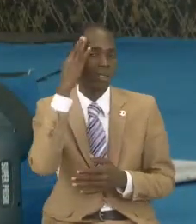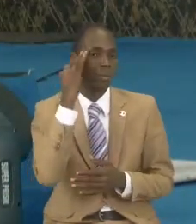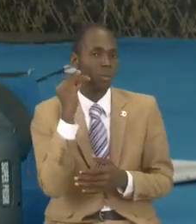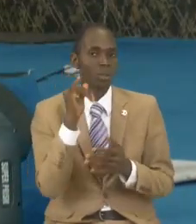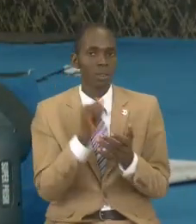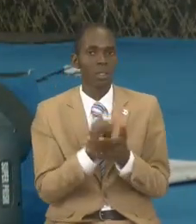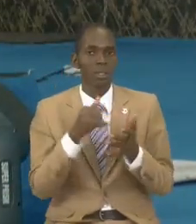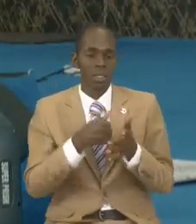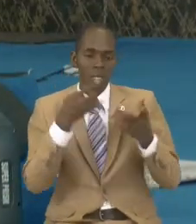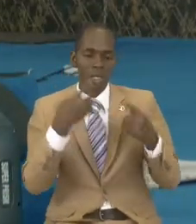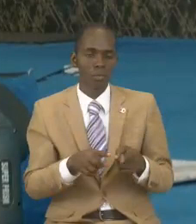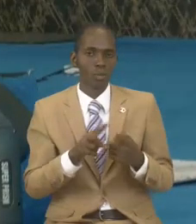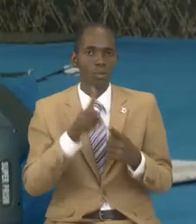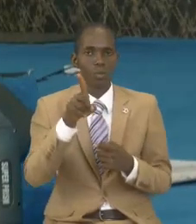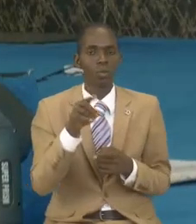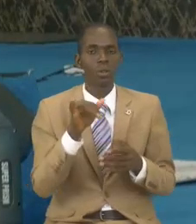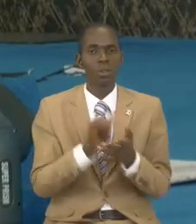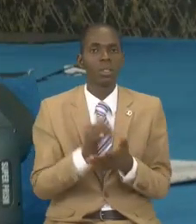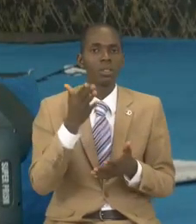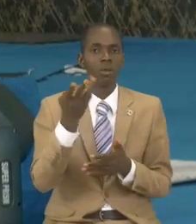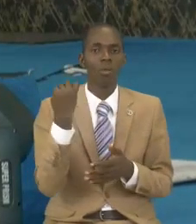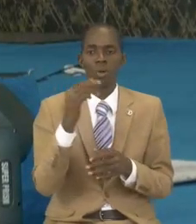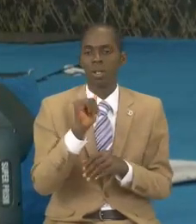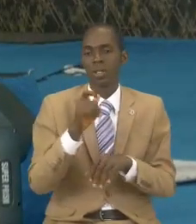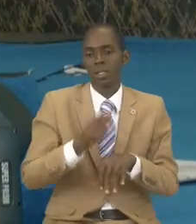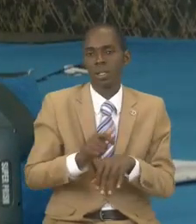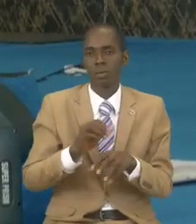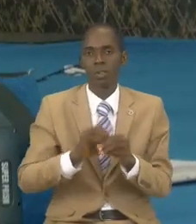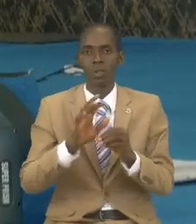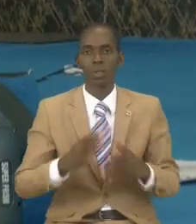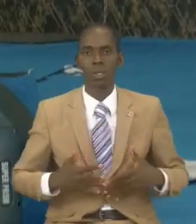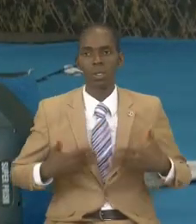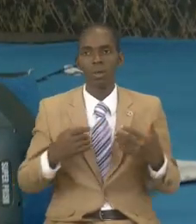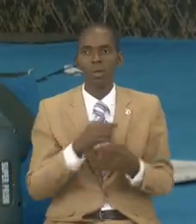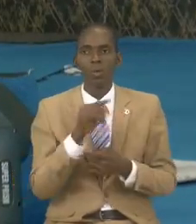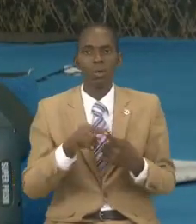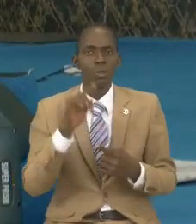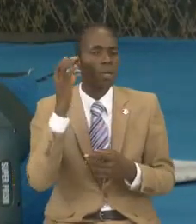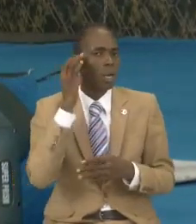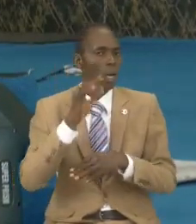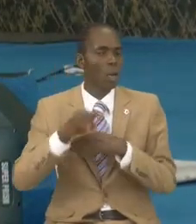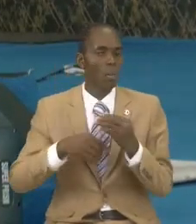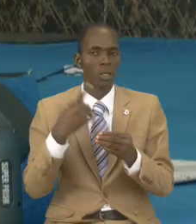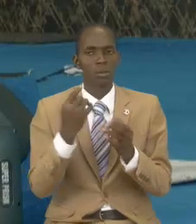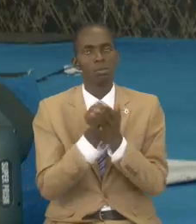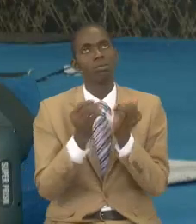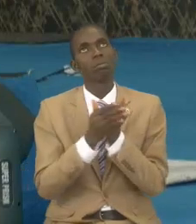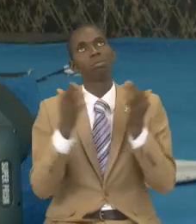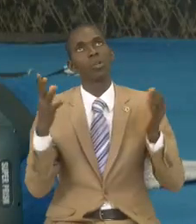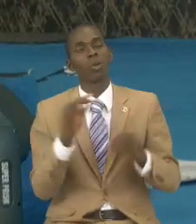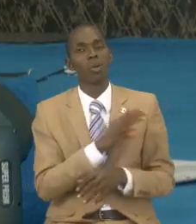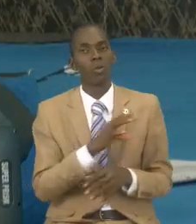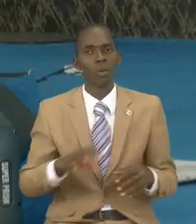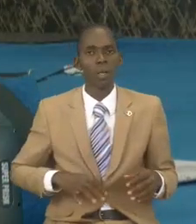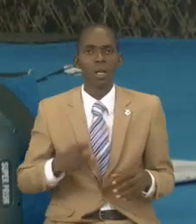a time came in your life when you heard about the crucifixion of Christ, and then you